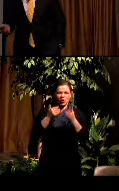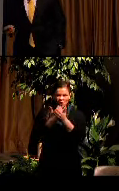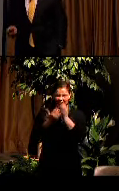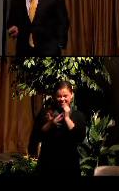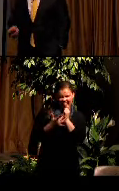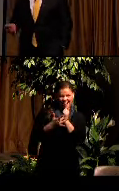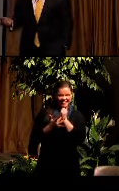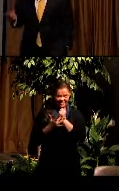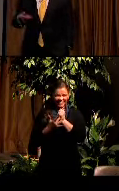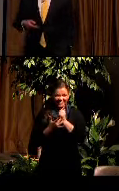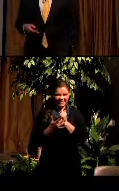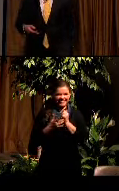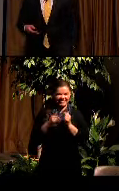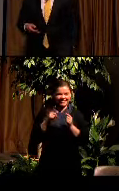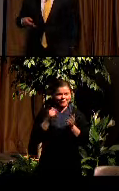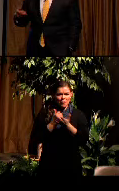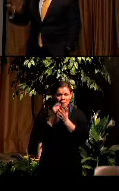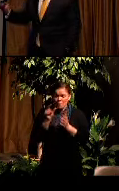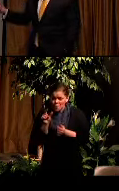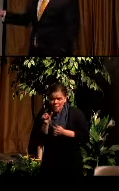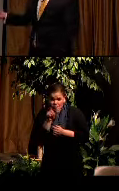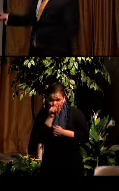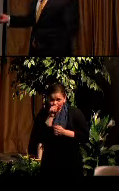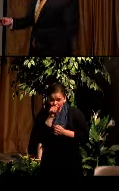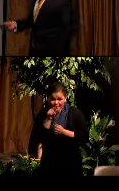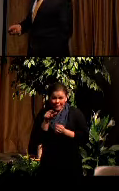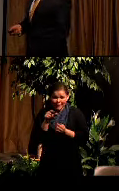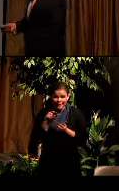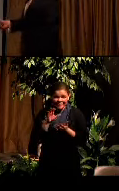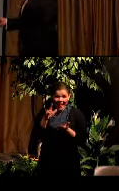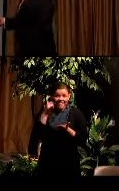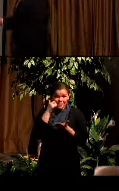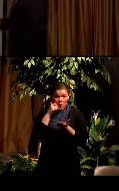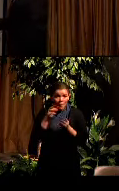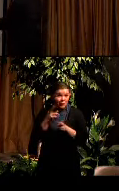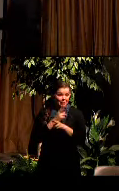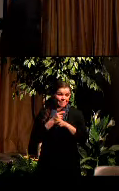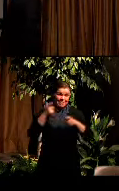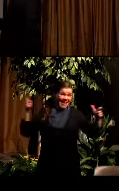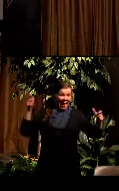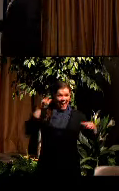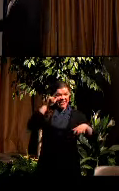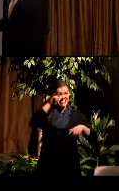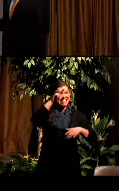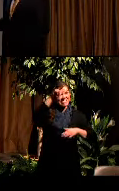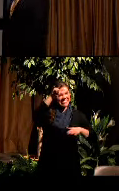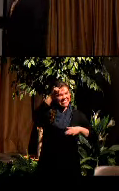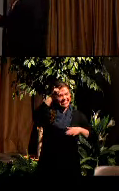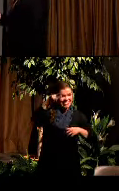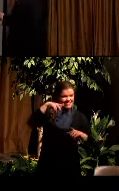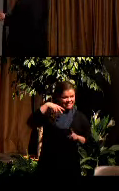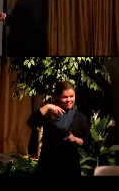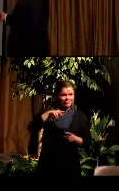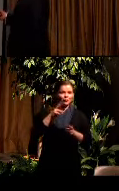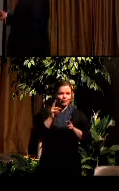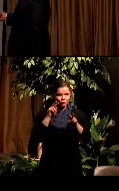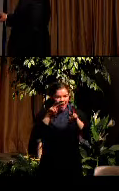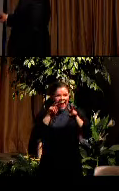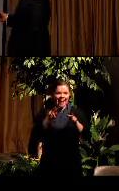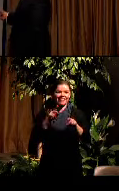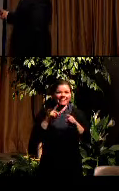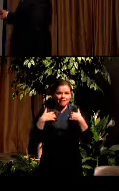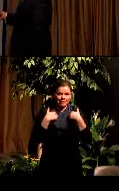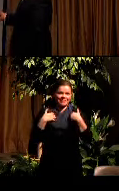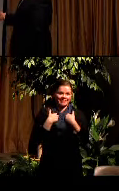1-gram device, or using cell phones, or using airlines, like the United Airlines, to track animals across the globe. This is a